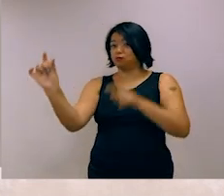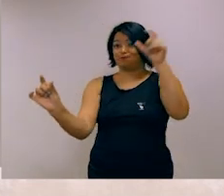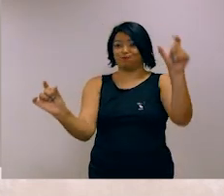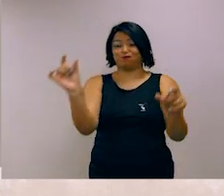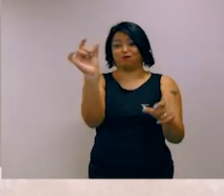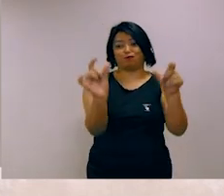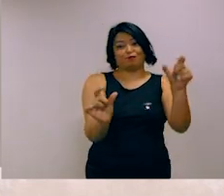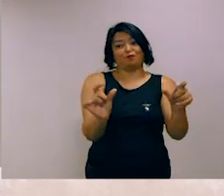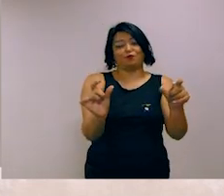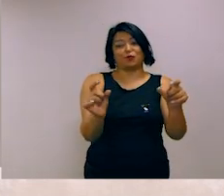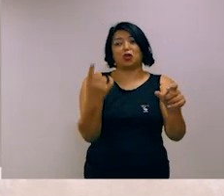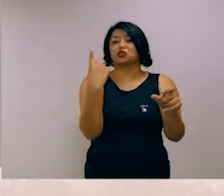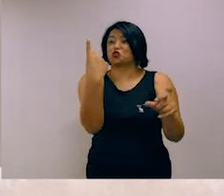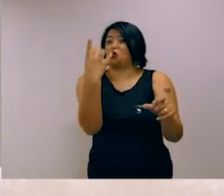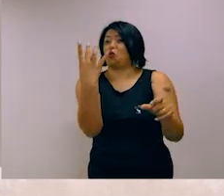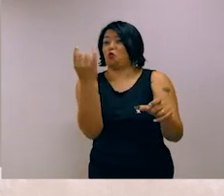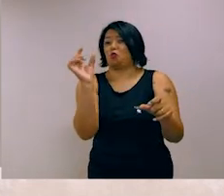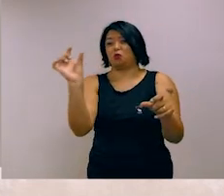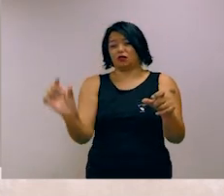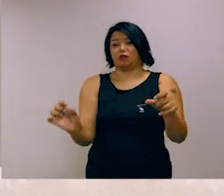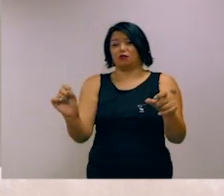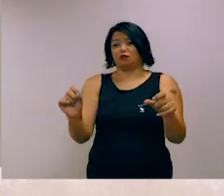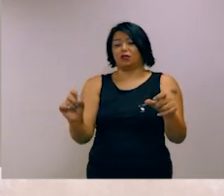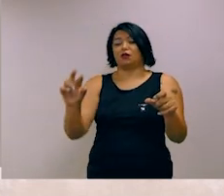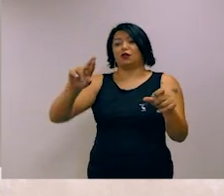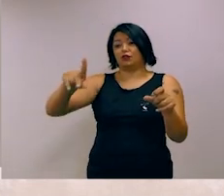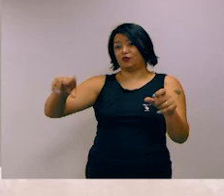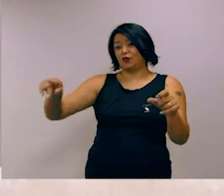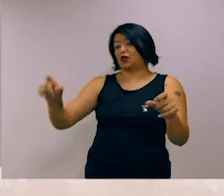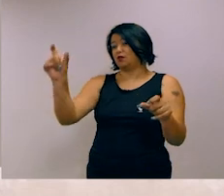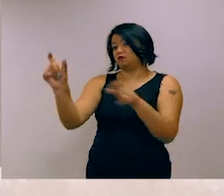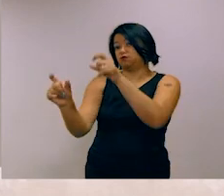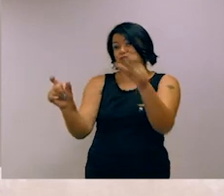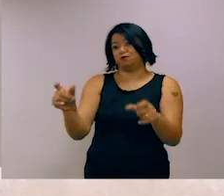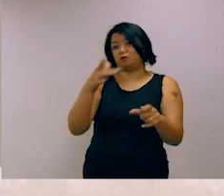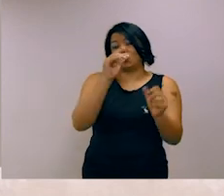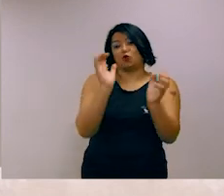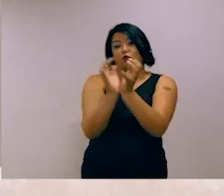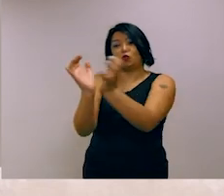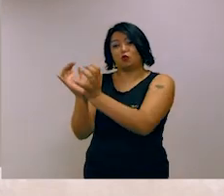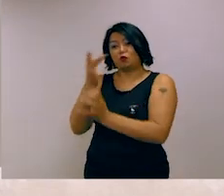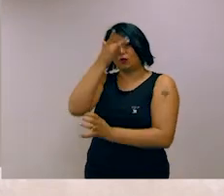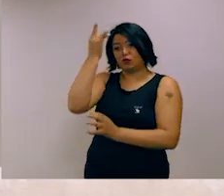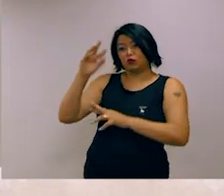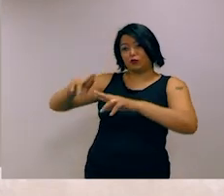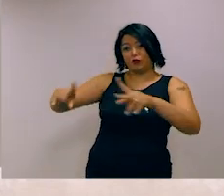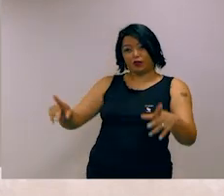can motivate people, nudge them to change their behavior in a much better way.